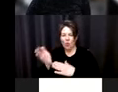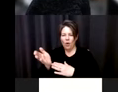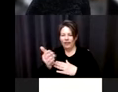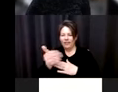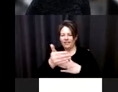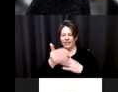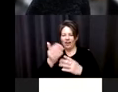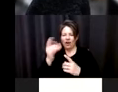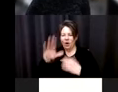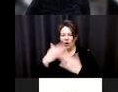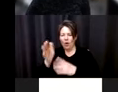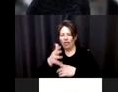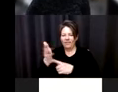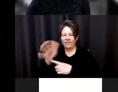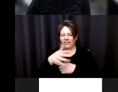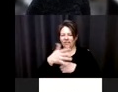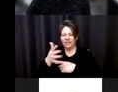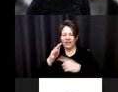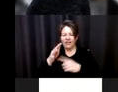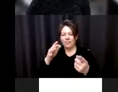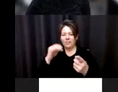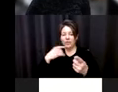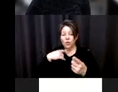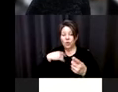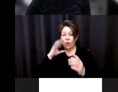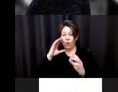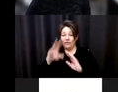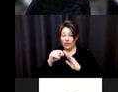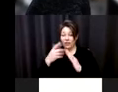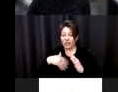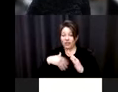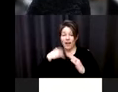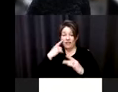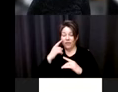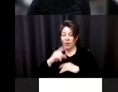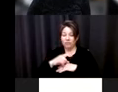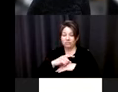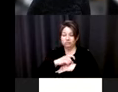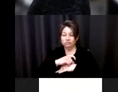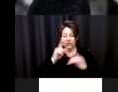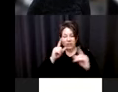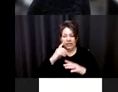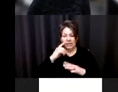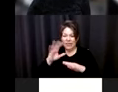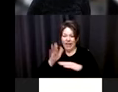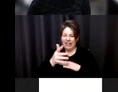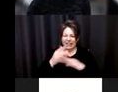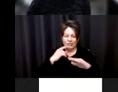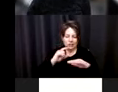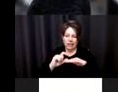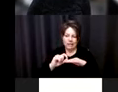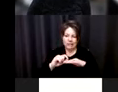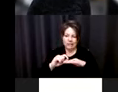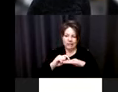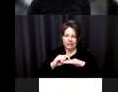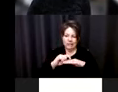And I have a really great video of one just chomping, but for the sake of time, I didn't add it to the presentation. And then I also like